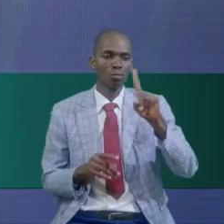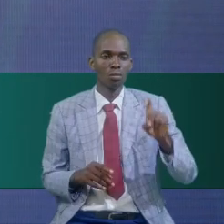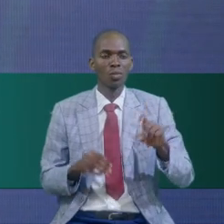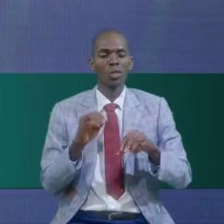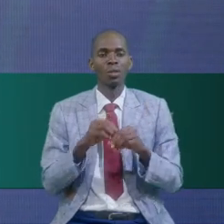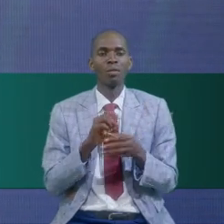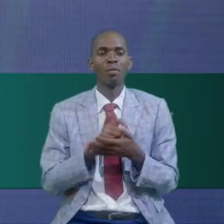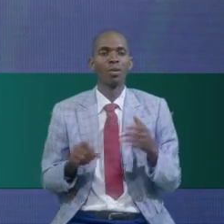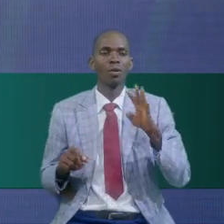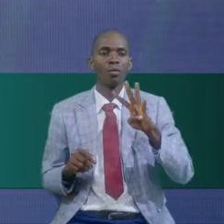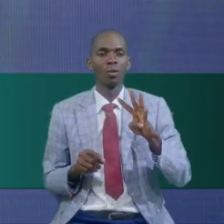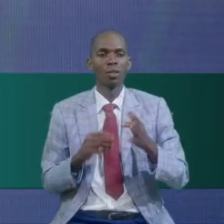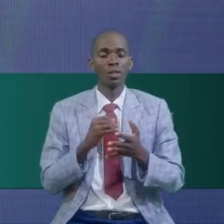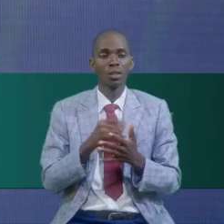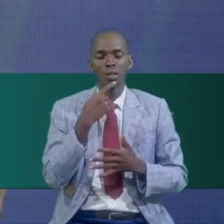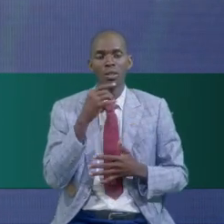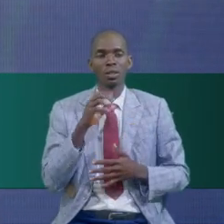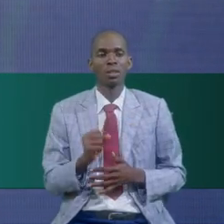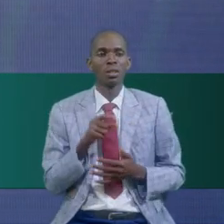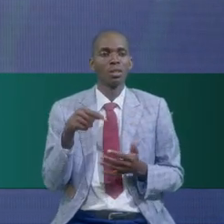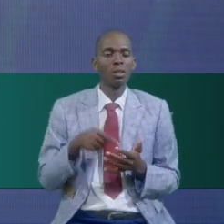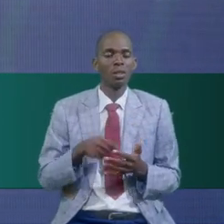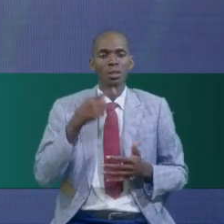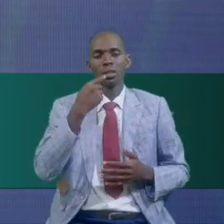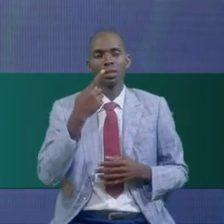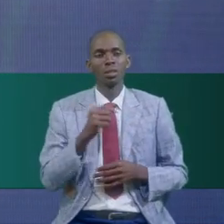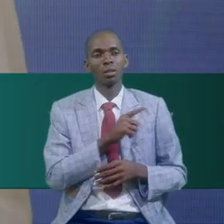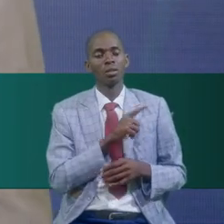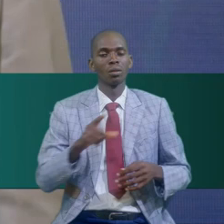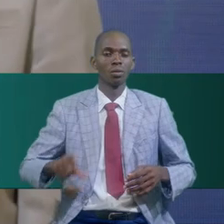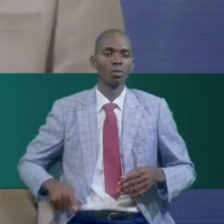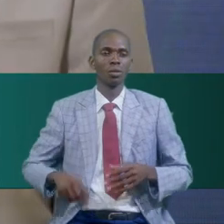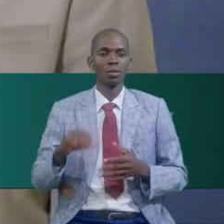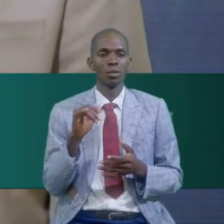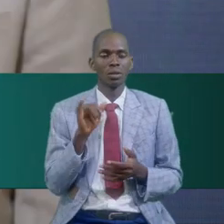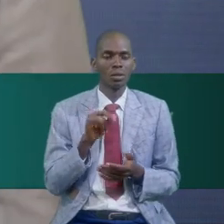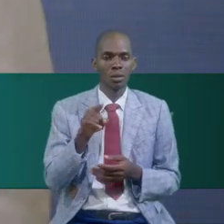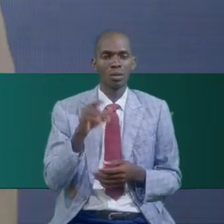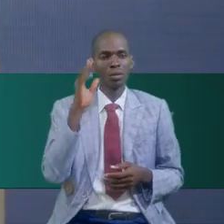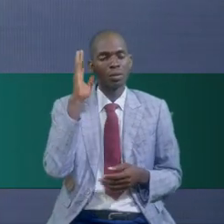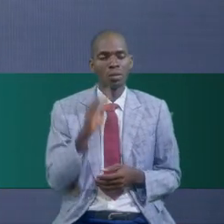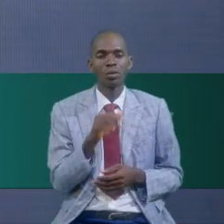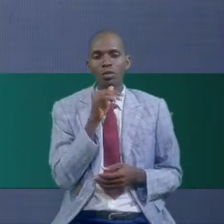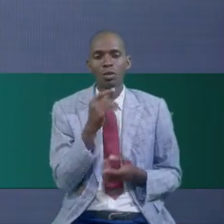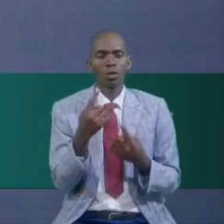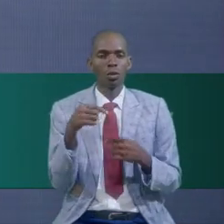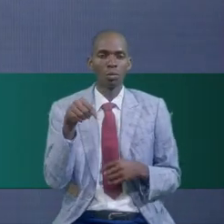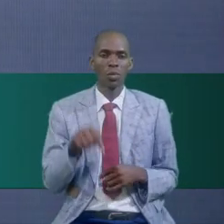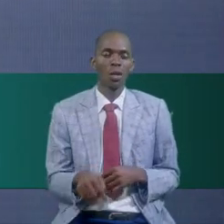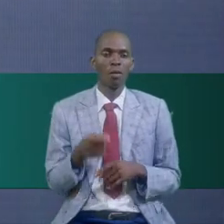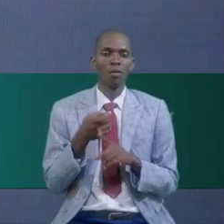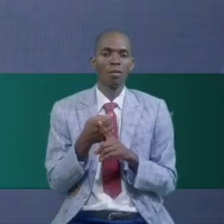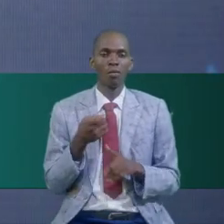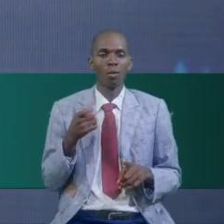now therefore, thus says the Lord, thou shalt not come down from